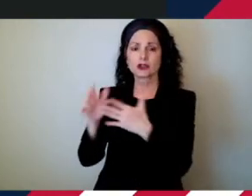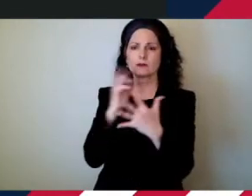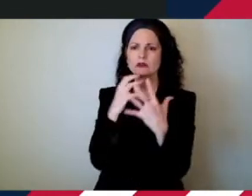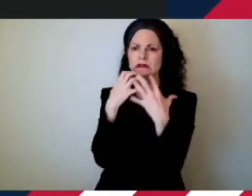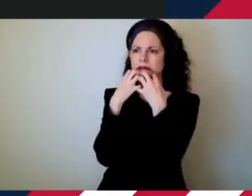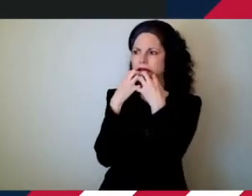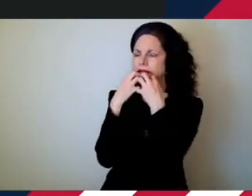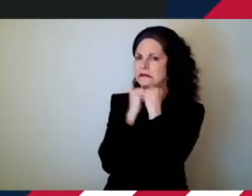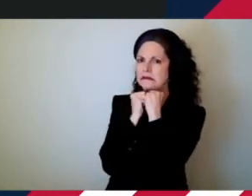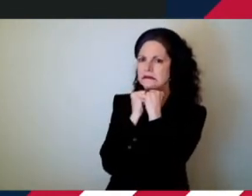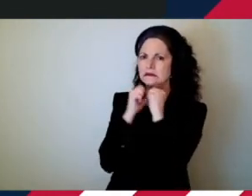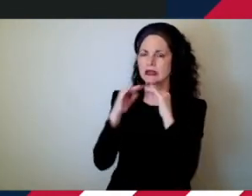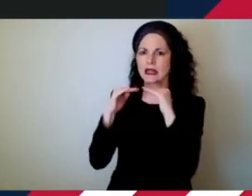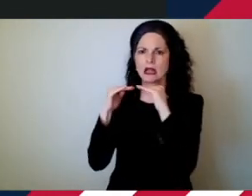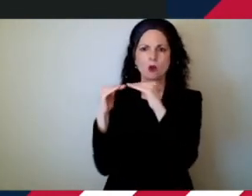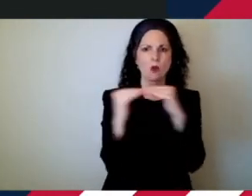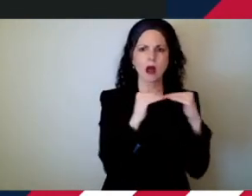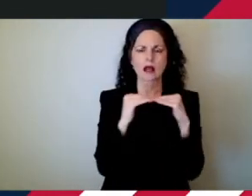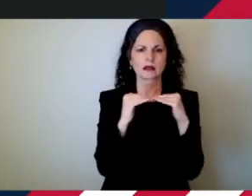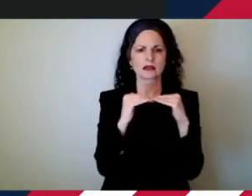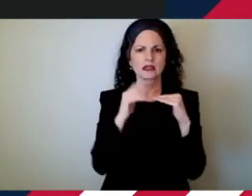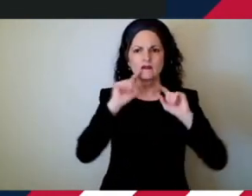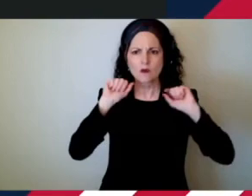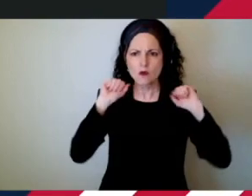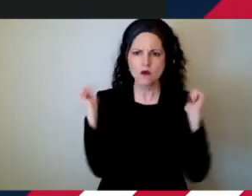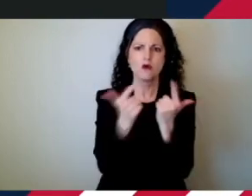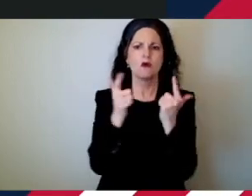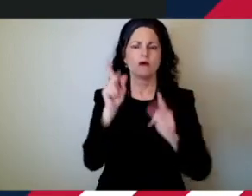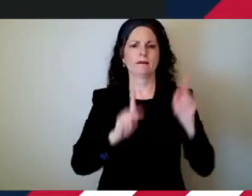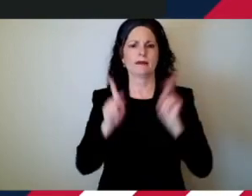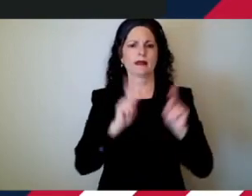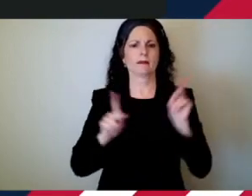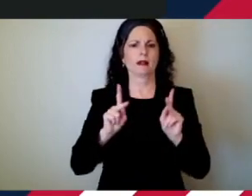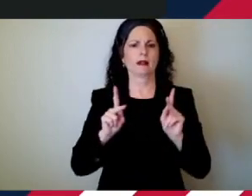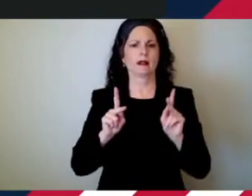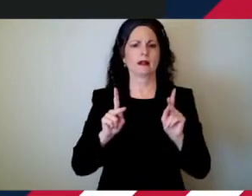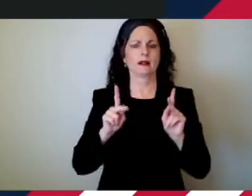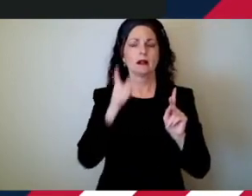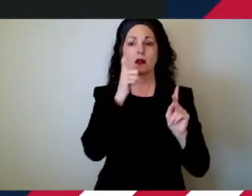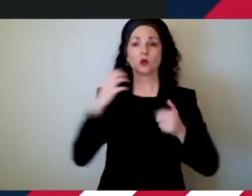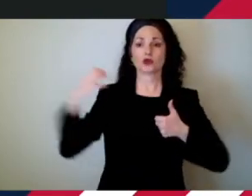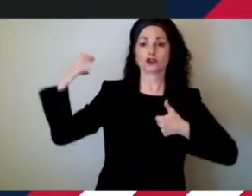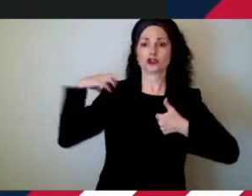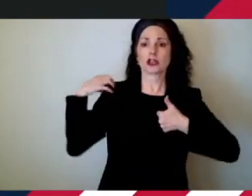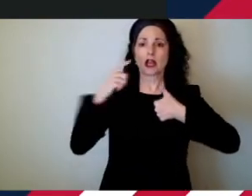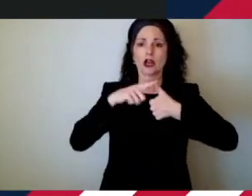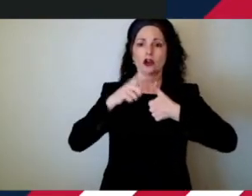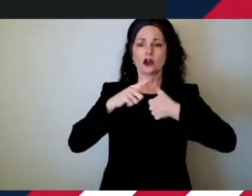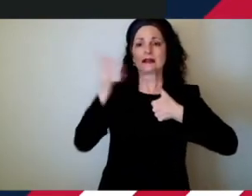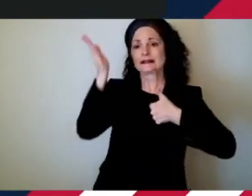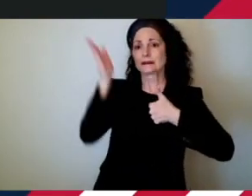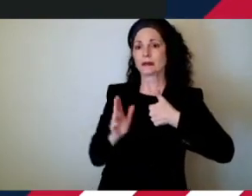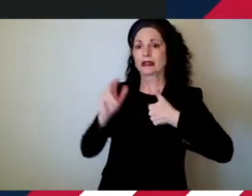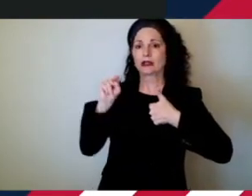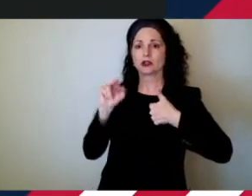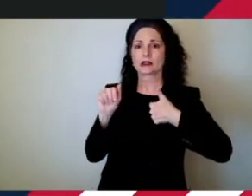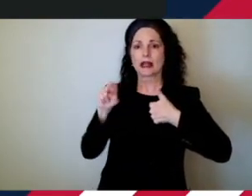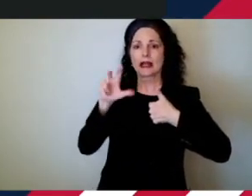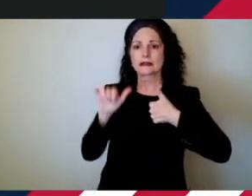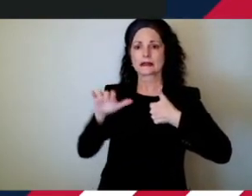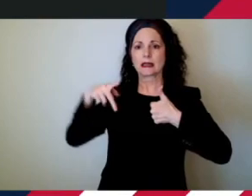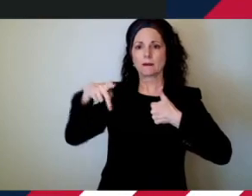and opportunity for all. The honorary chairs are Speaker Nancy Pelosi, Minority